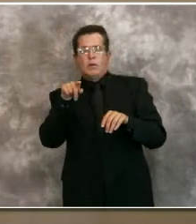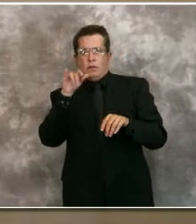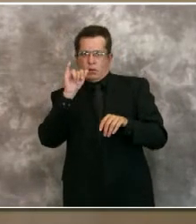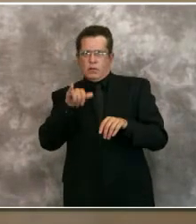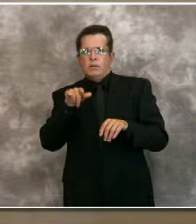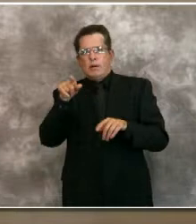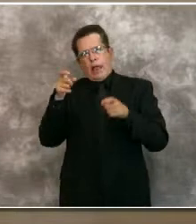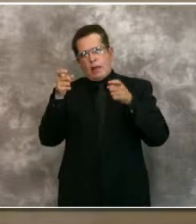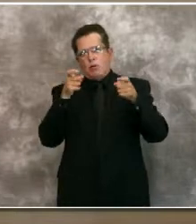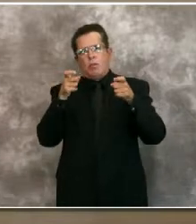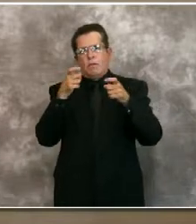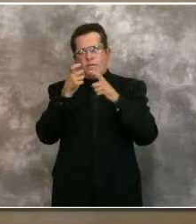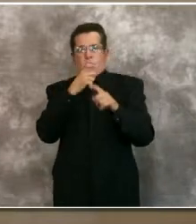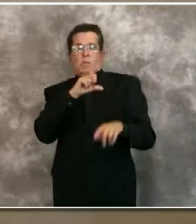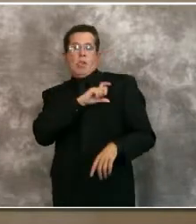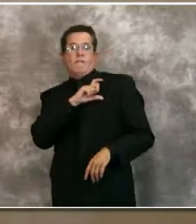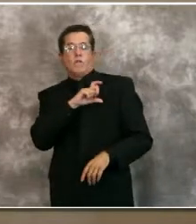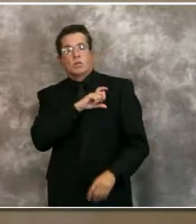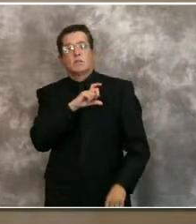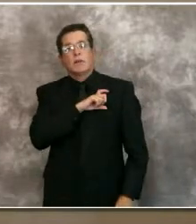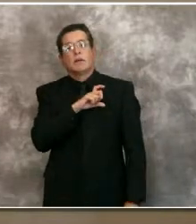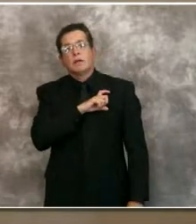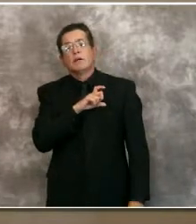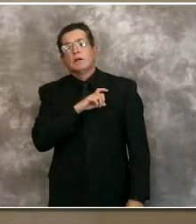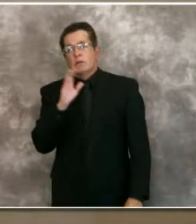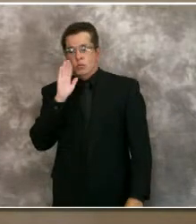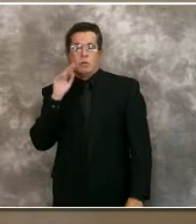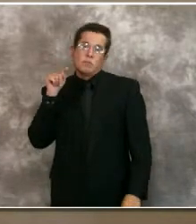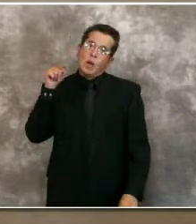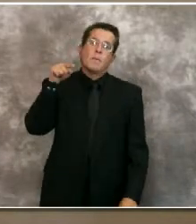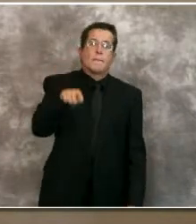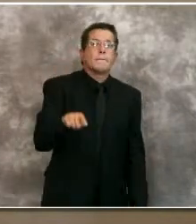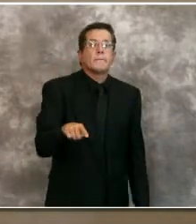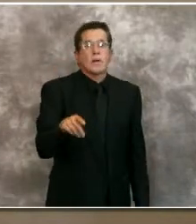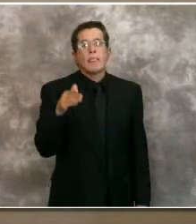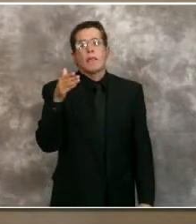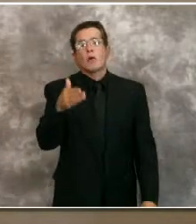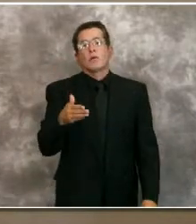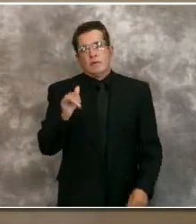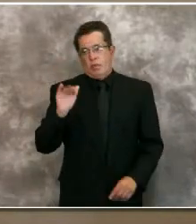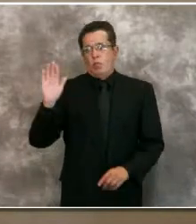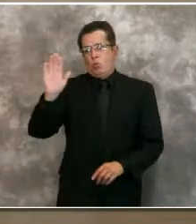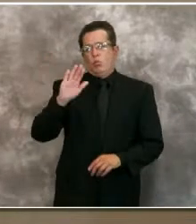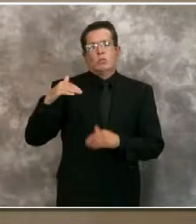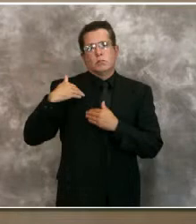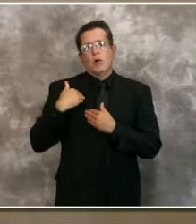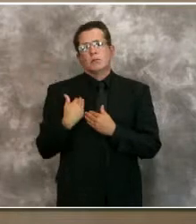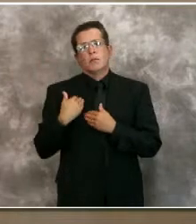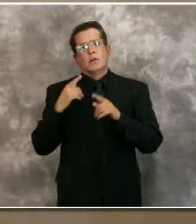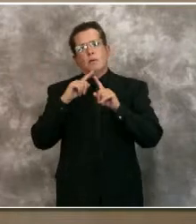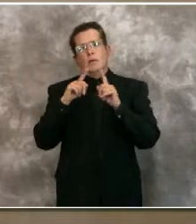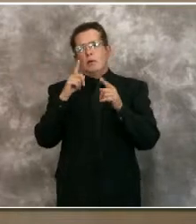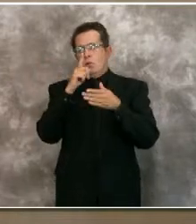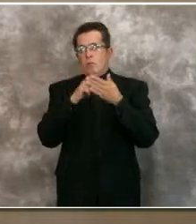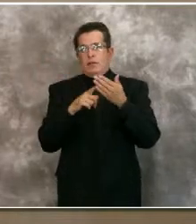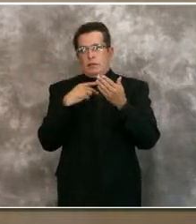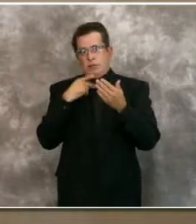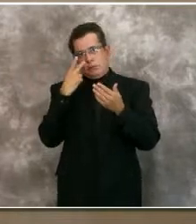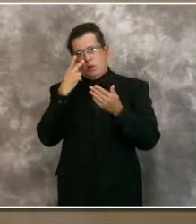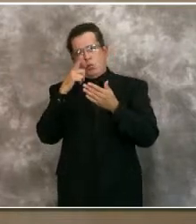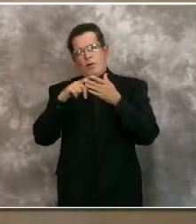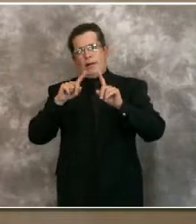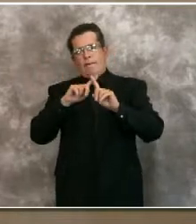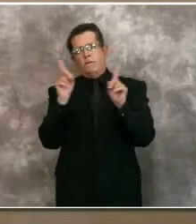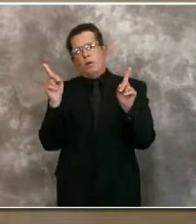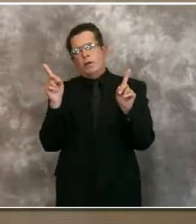by law enforcement in those jurisdictions. But the only thing different that I can tell you that we